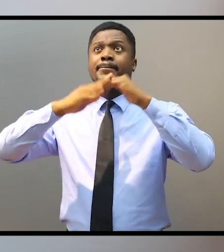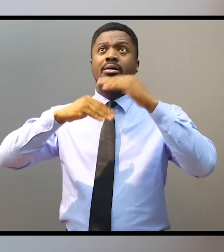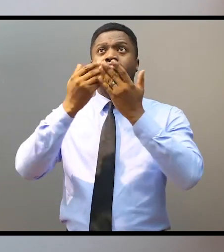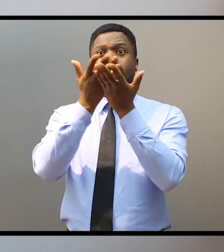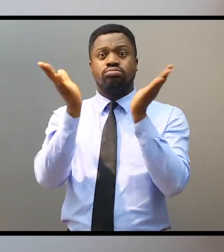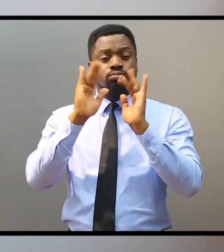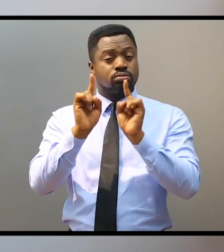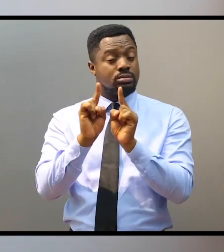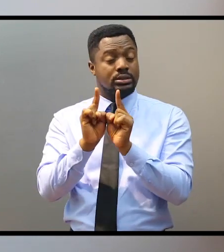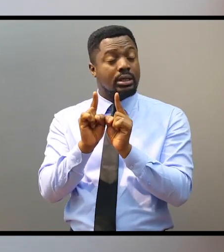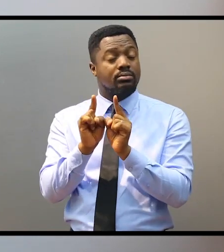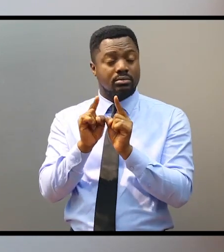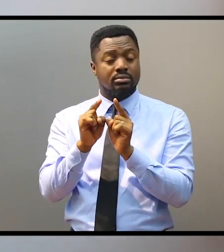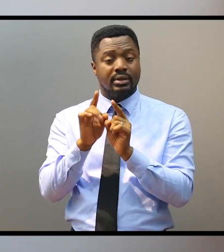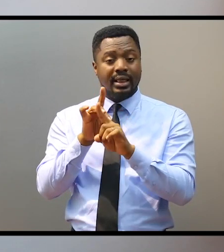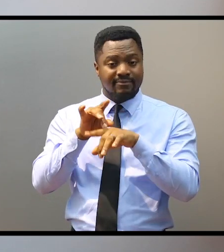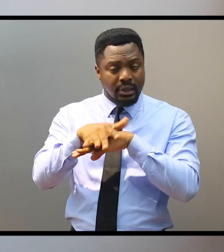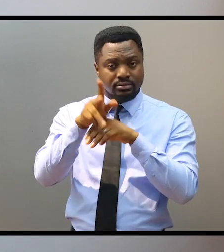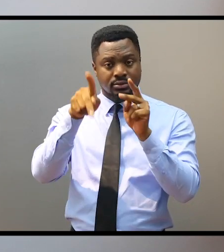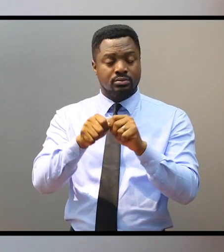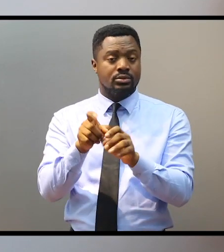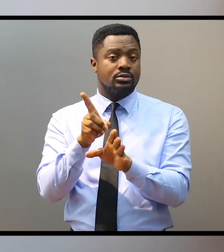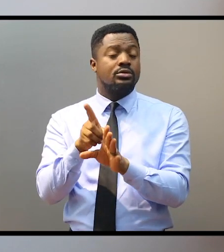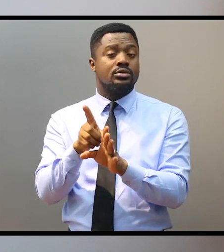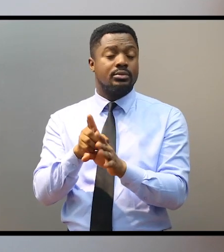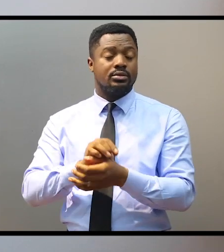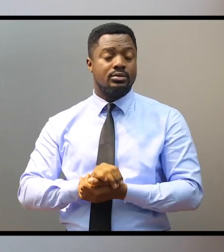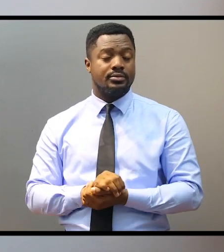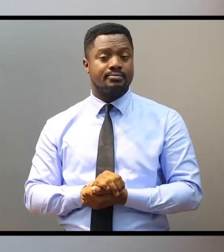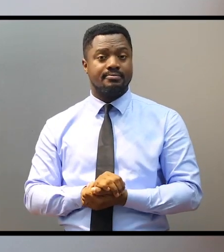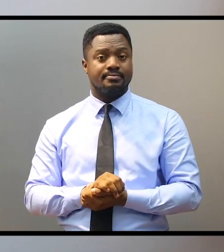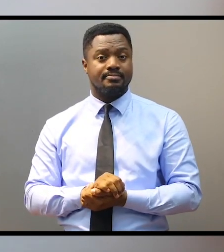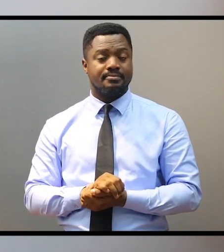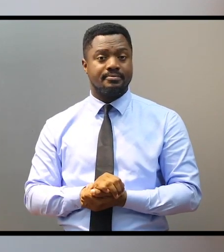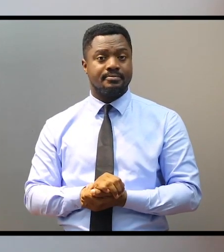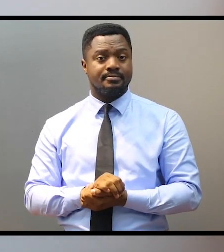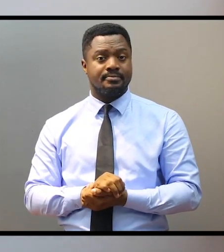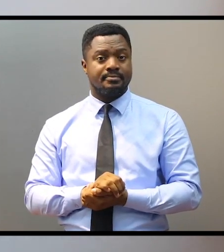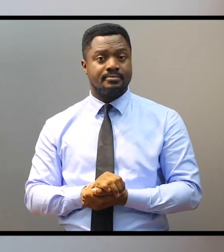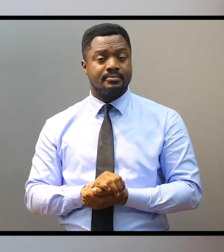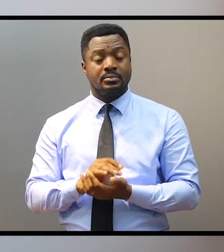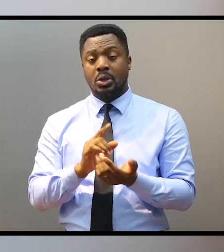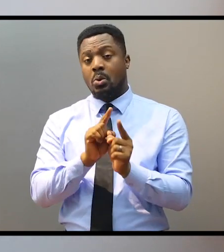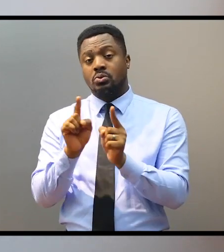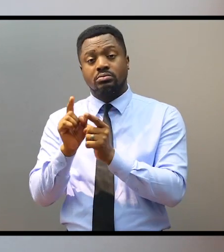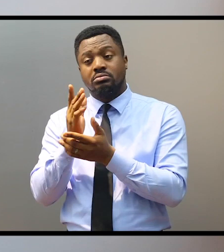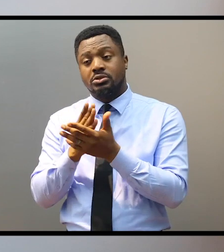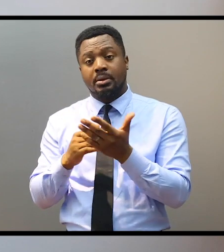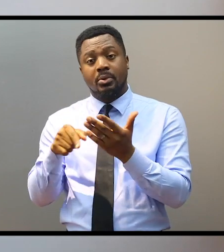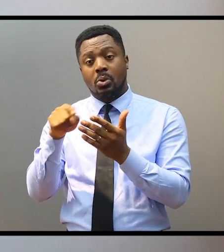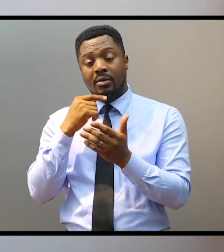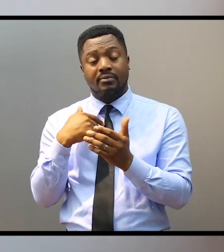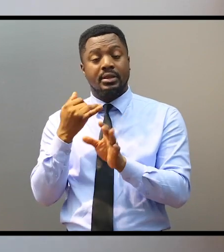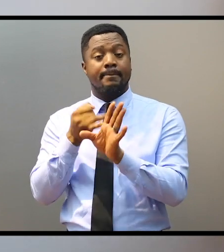environment is designed also goes also a long way to also affect persons with disability or some form